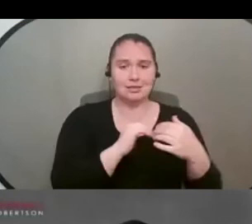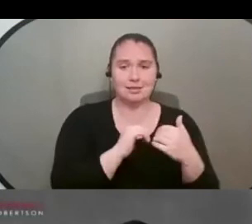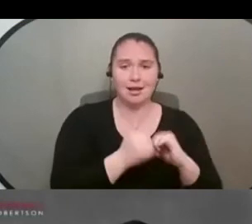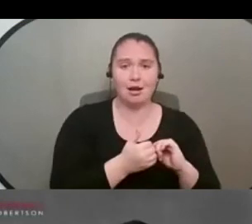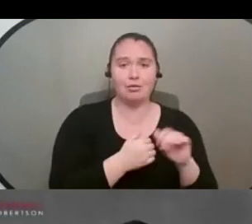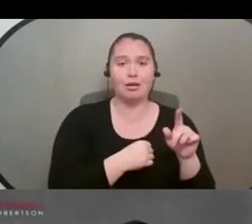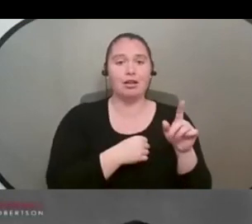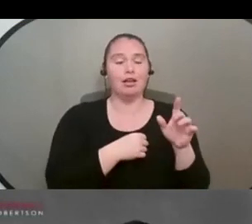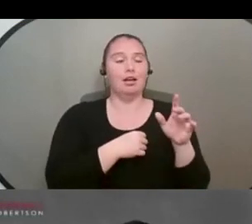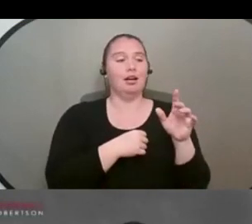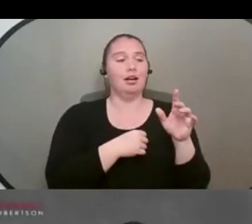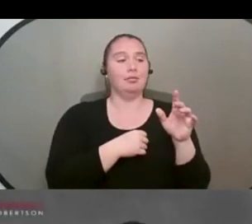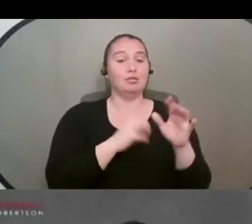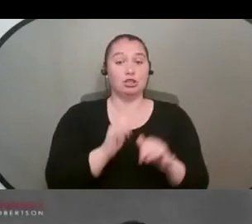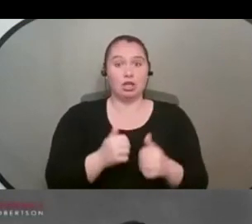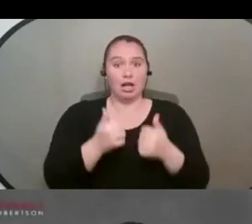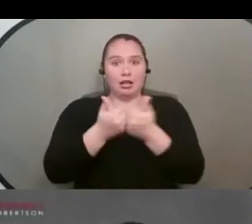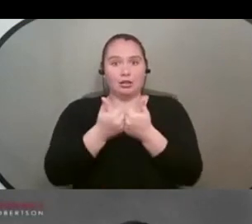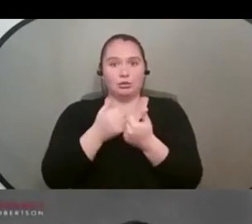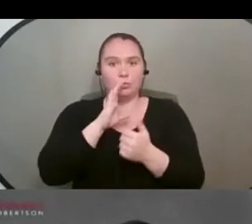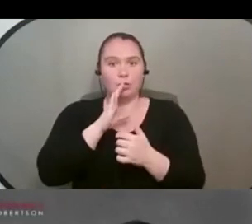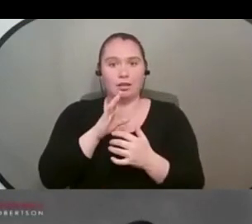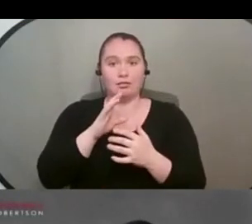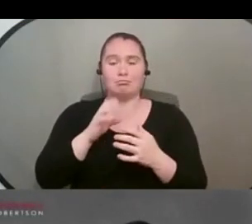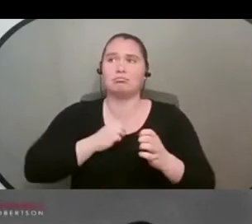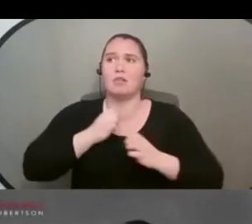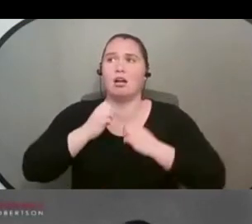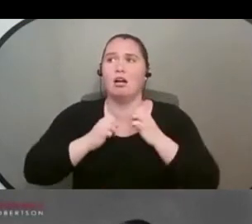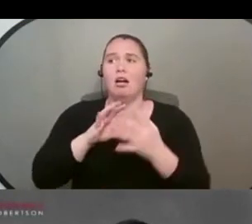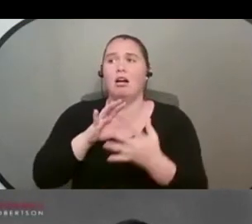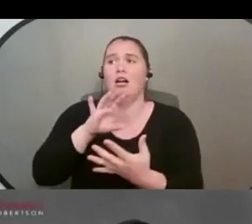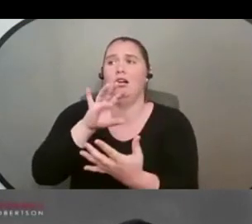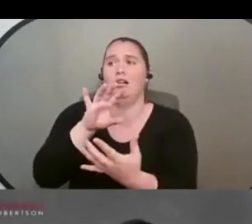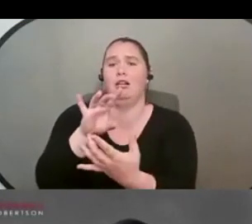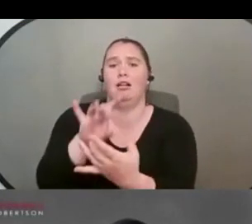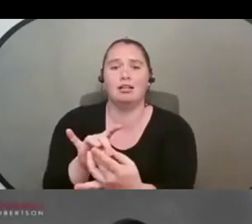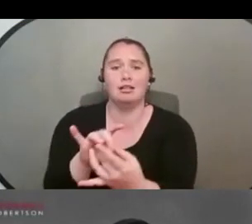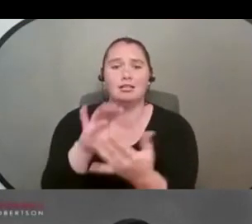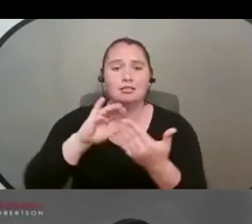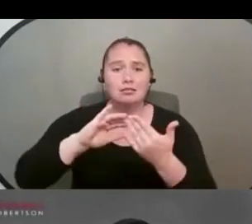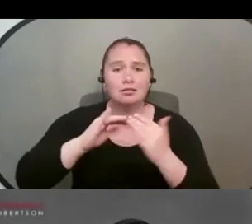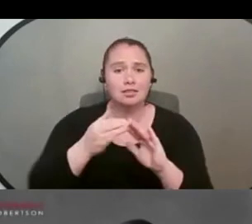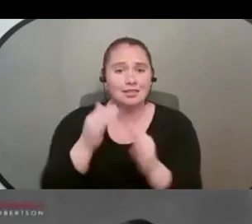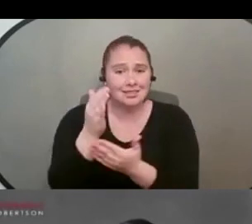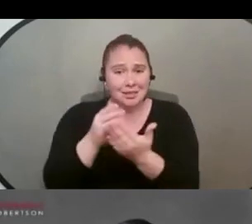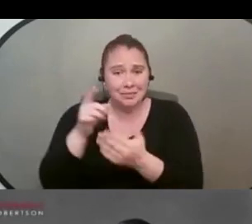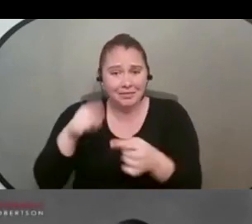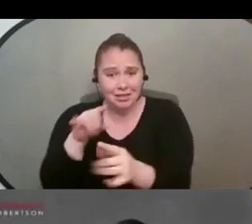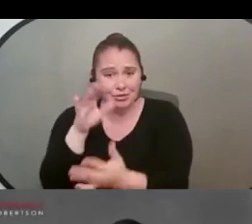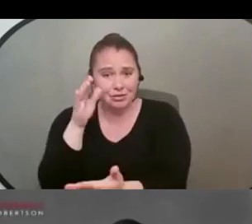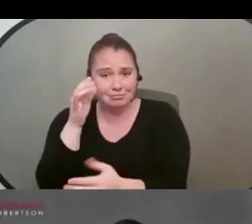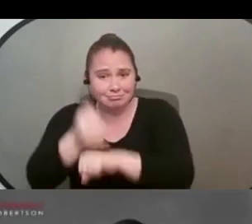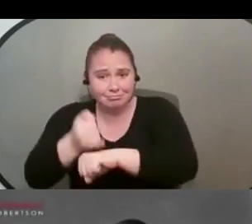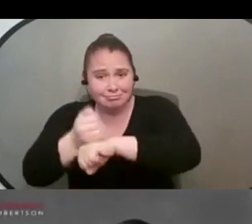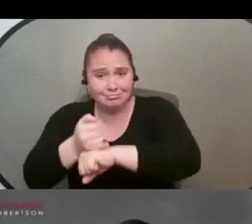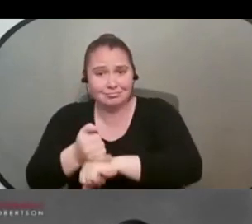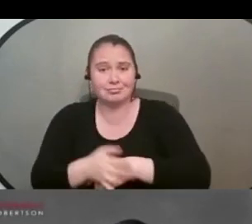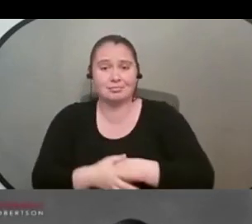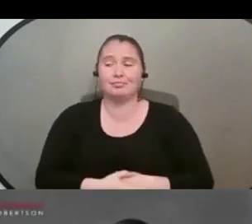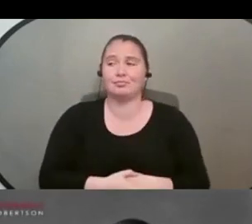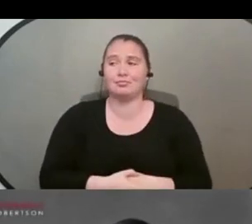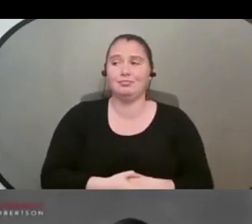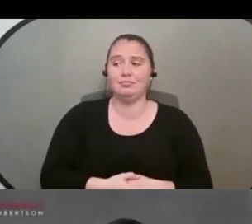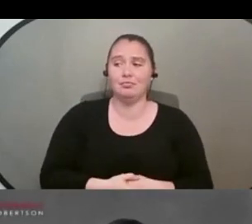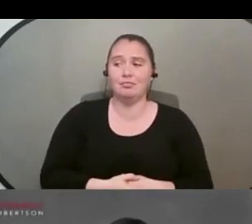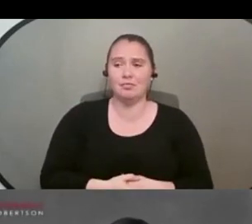to be the emotional or the attachment that these communities have to some of these schools, and really how we